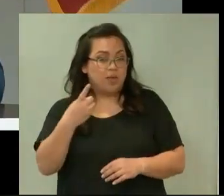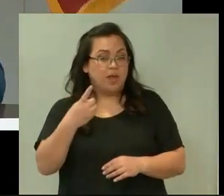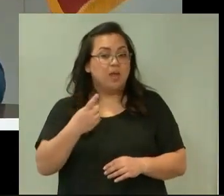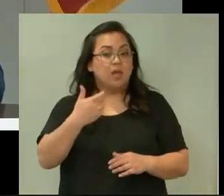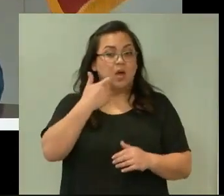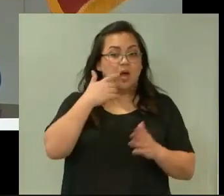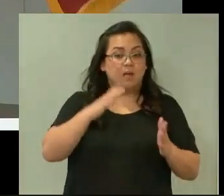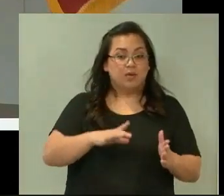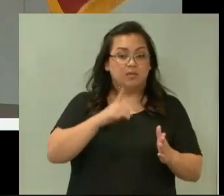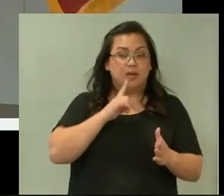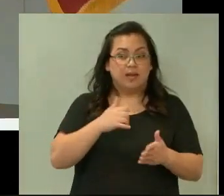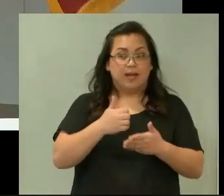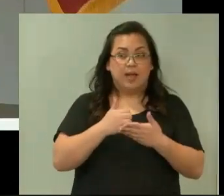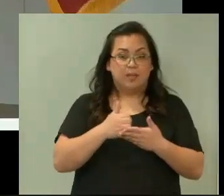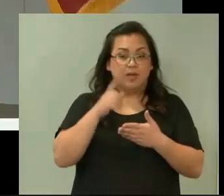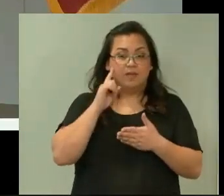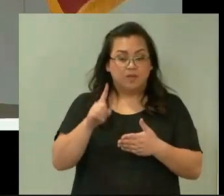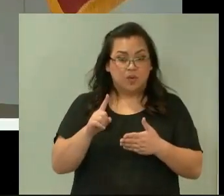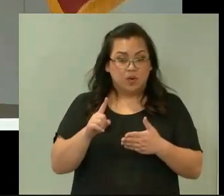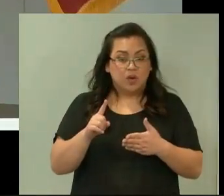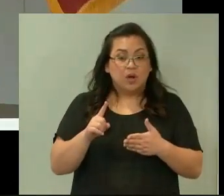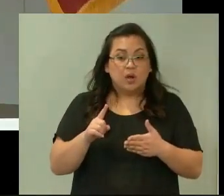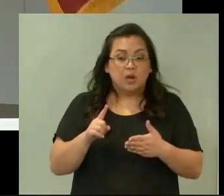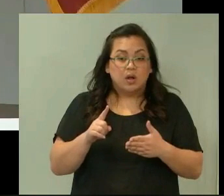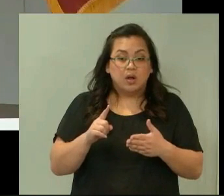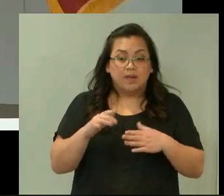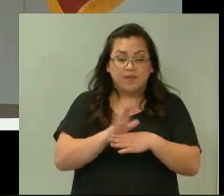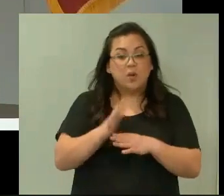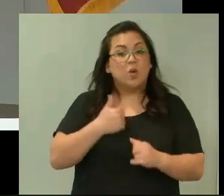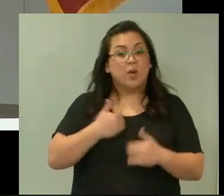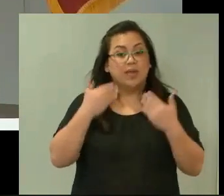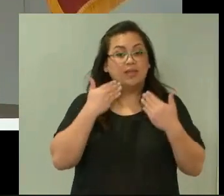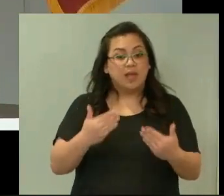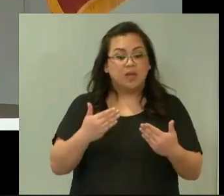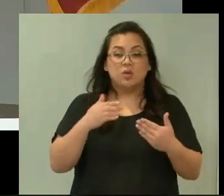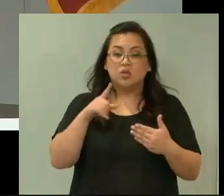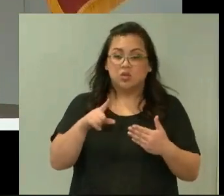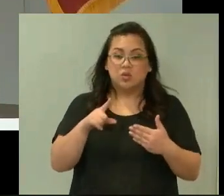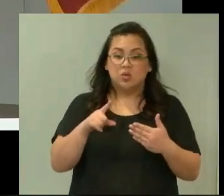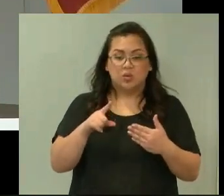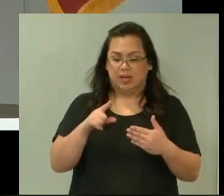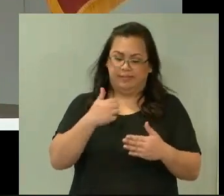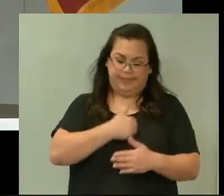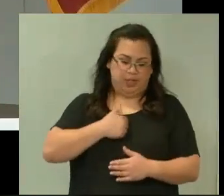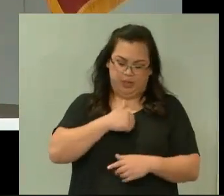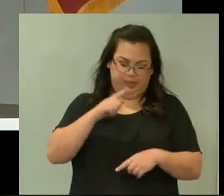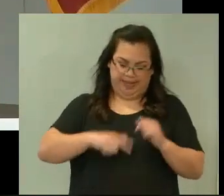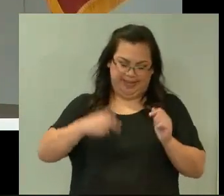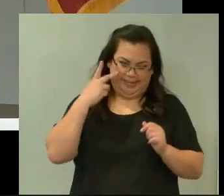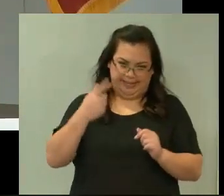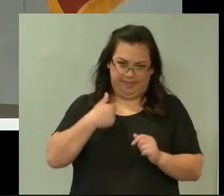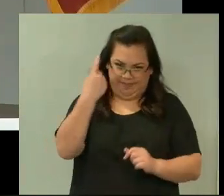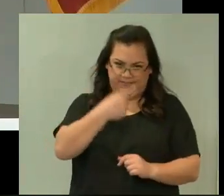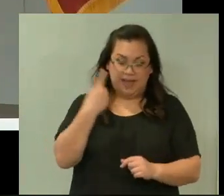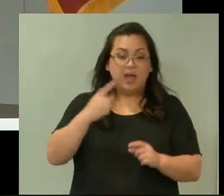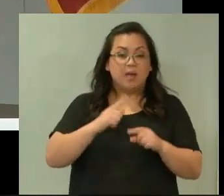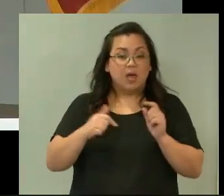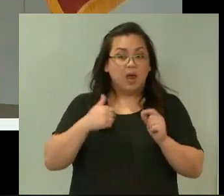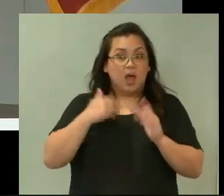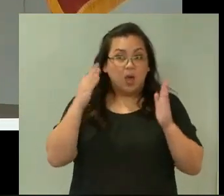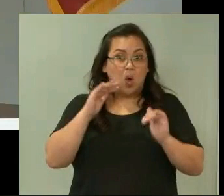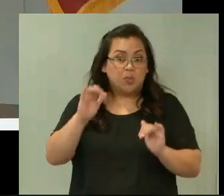opened my line since I couldn't join you by video, so I apologize that you can't see me, but I hope you can hear me